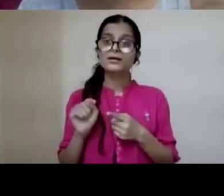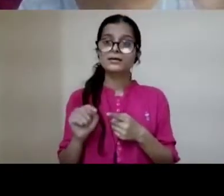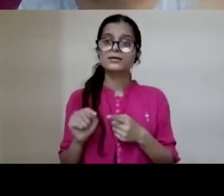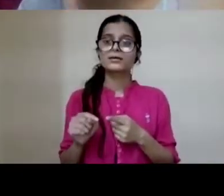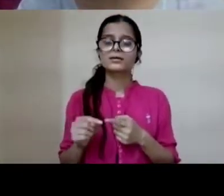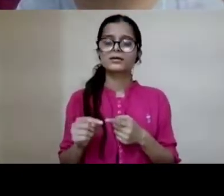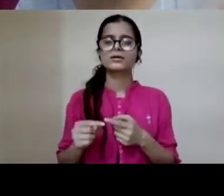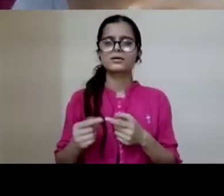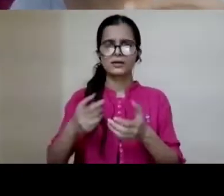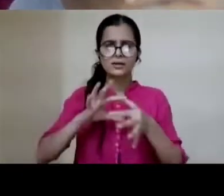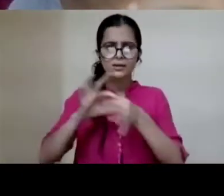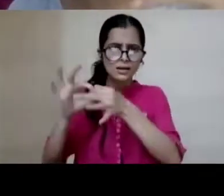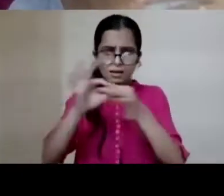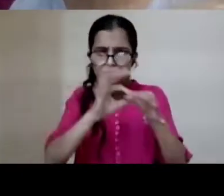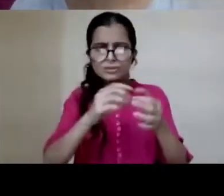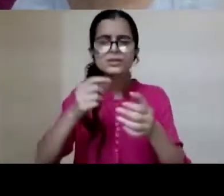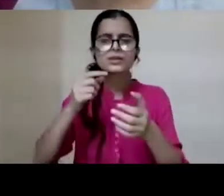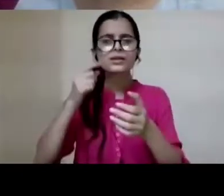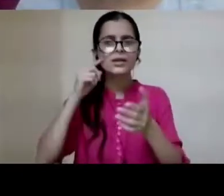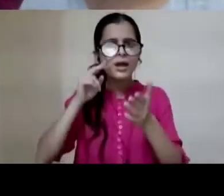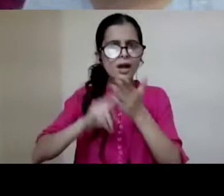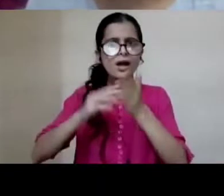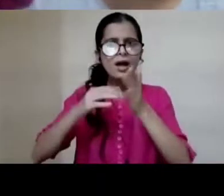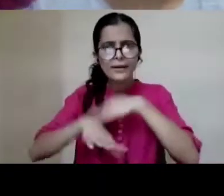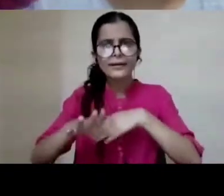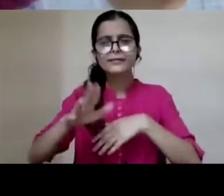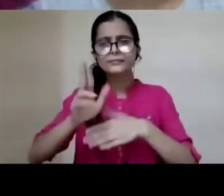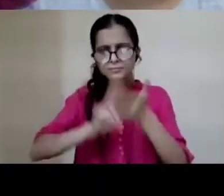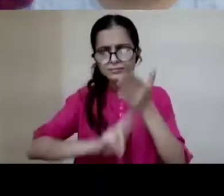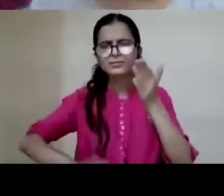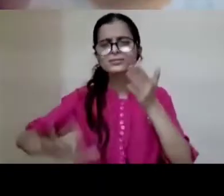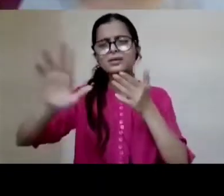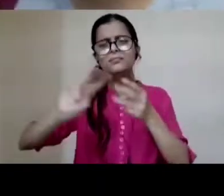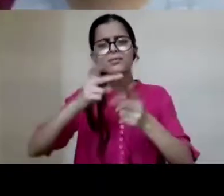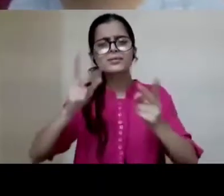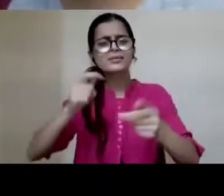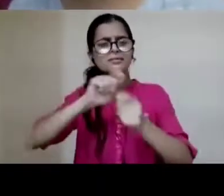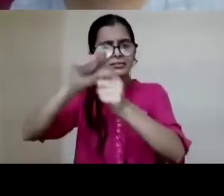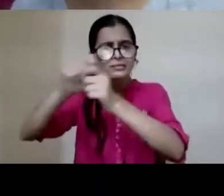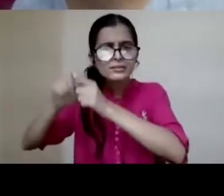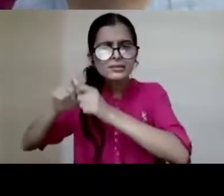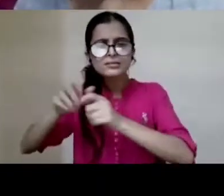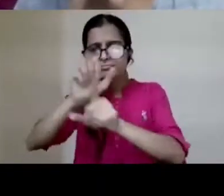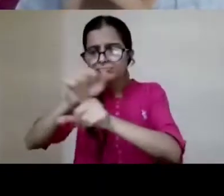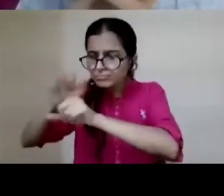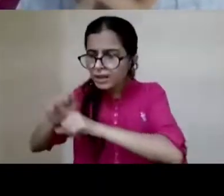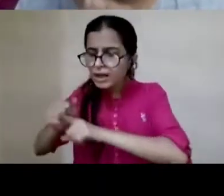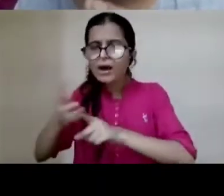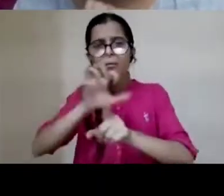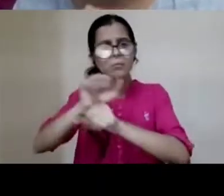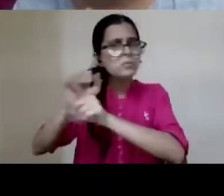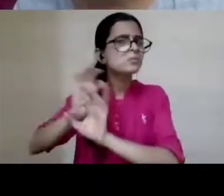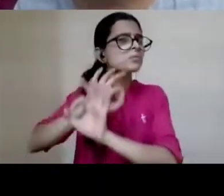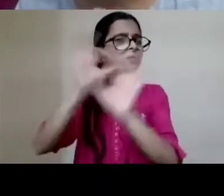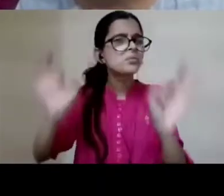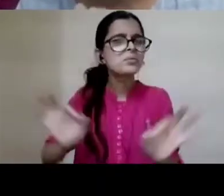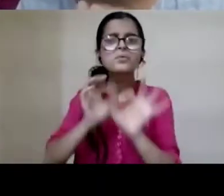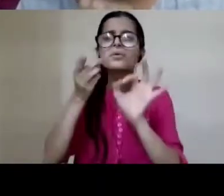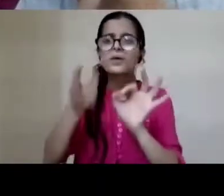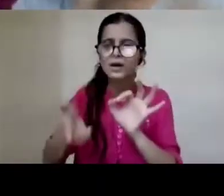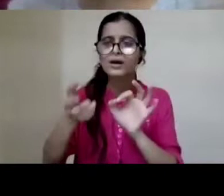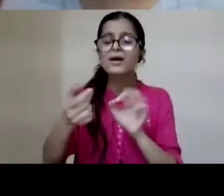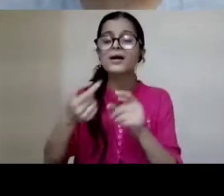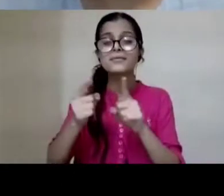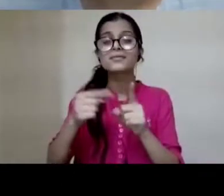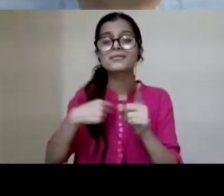nation and state, but even in relation to workers and what kind of work you recognize or you don't recognize. What I'm trying to put forth to you, that